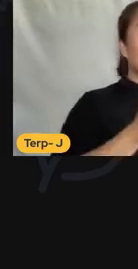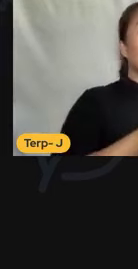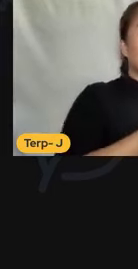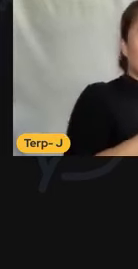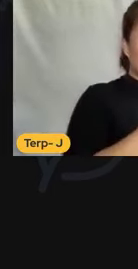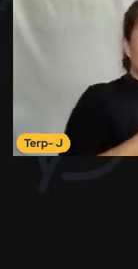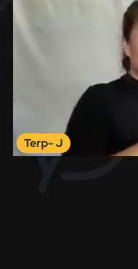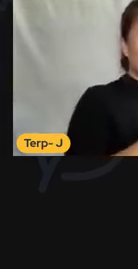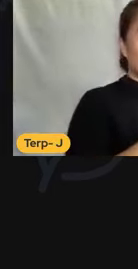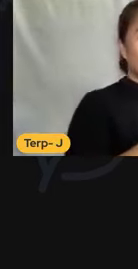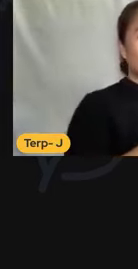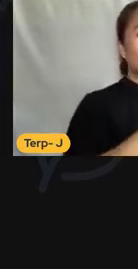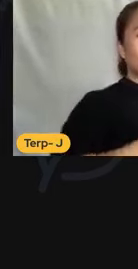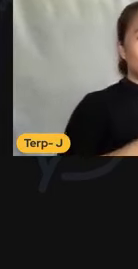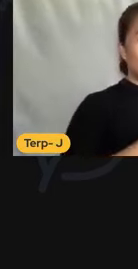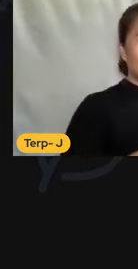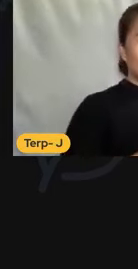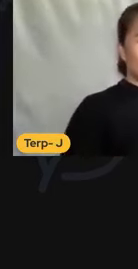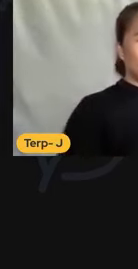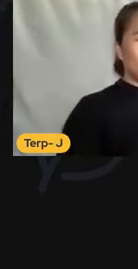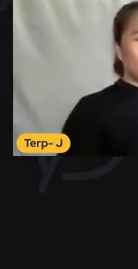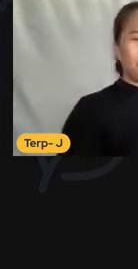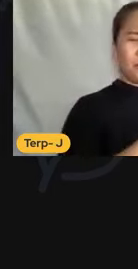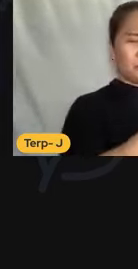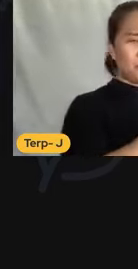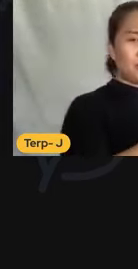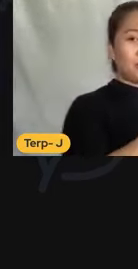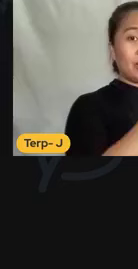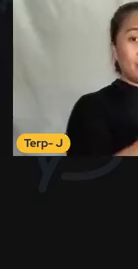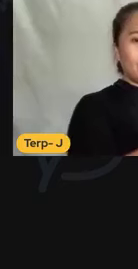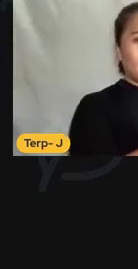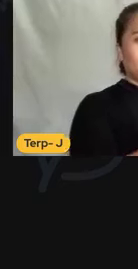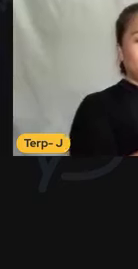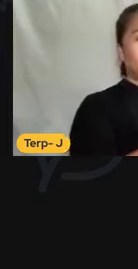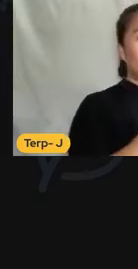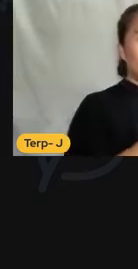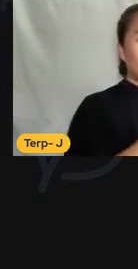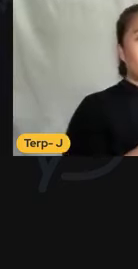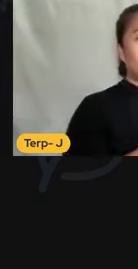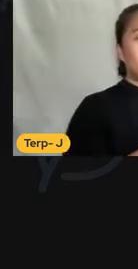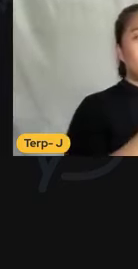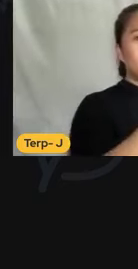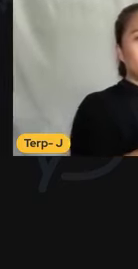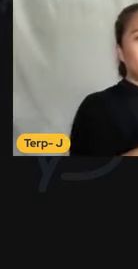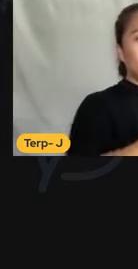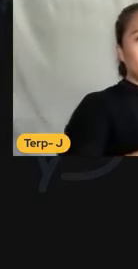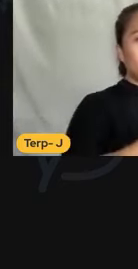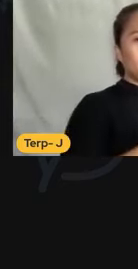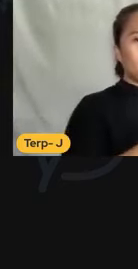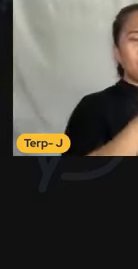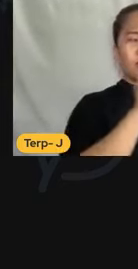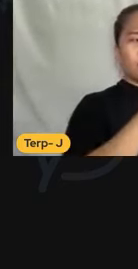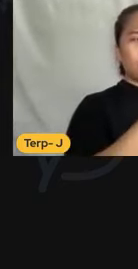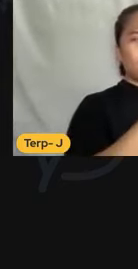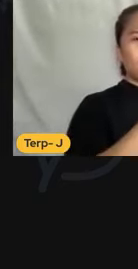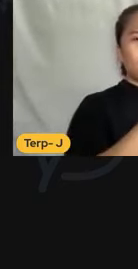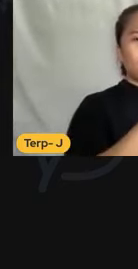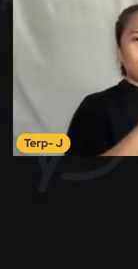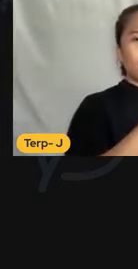back, because I feel like if we just continuously hold back people, then they won't be able to reach their